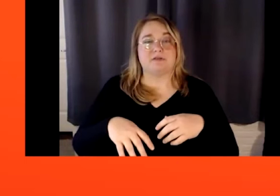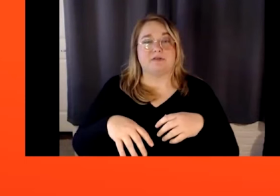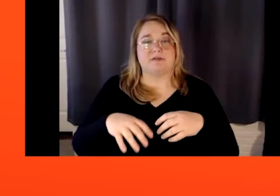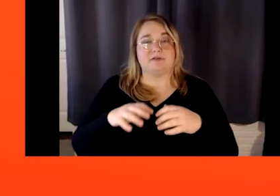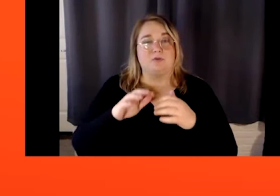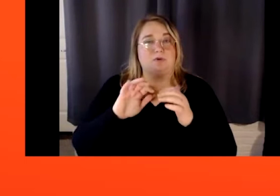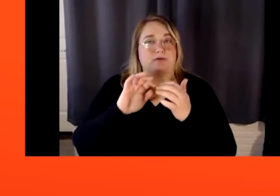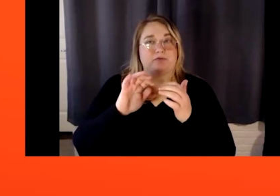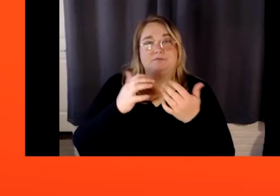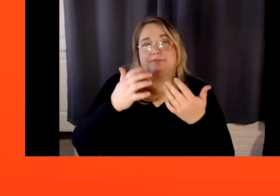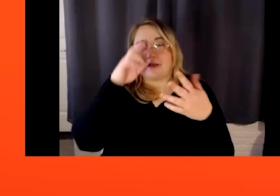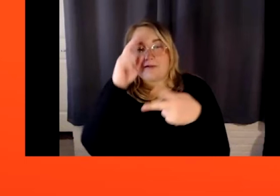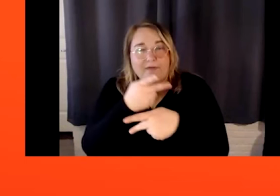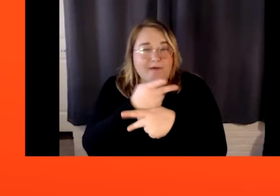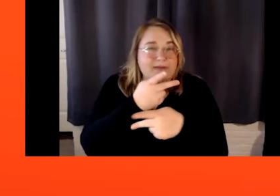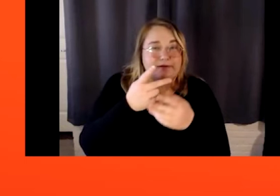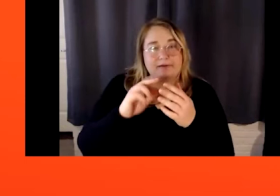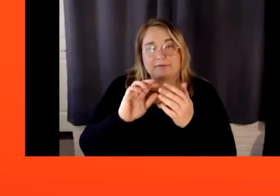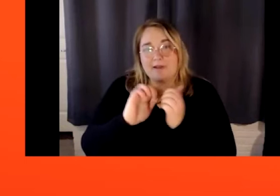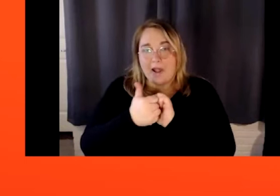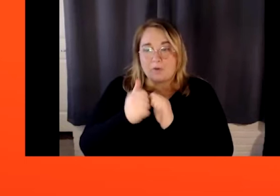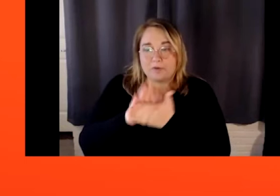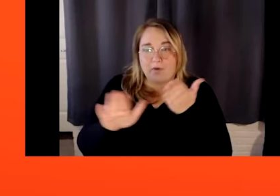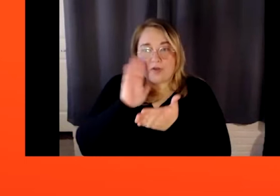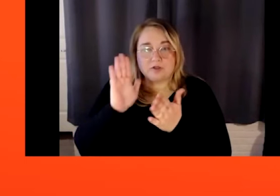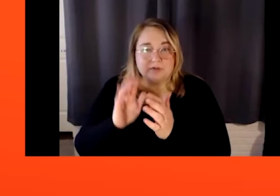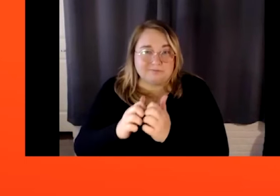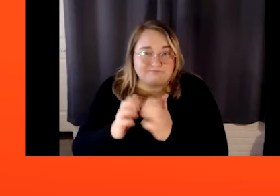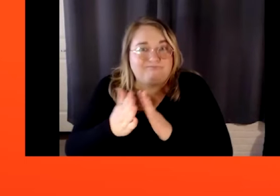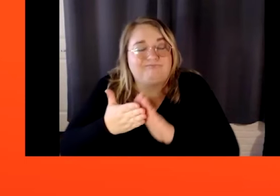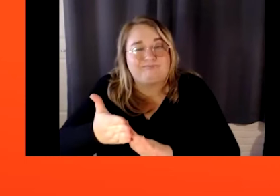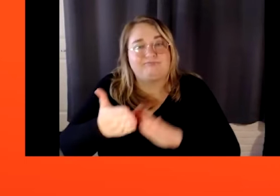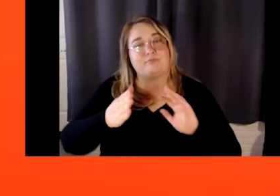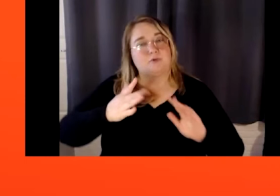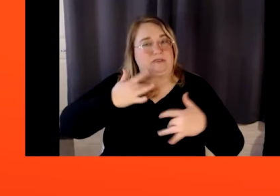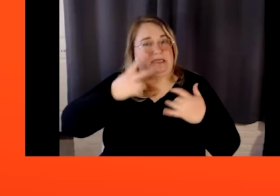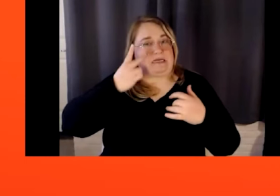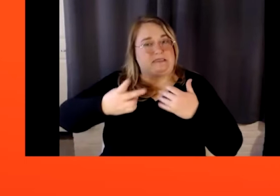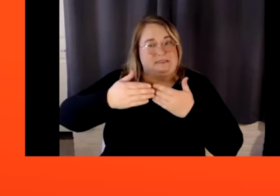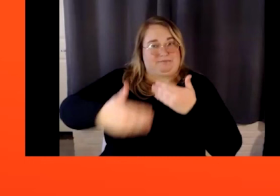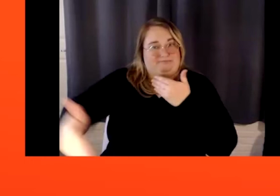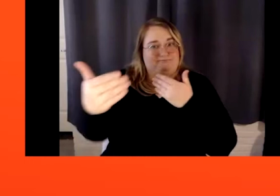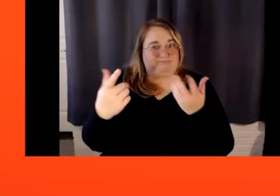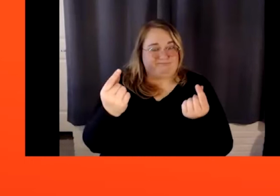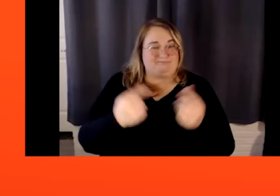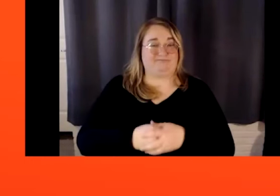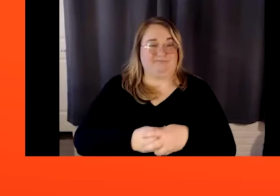college and everything. So I'm excited to see where it goes from here. Thanks,